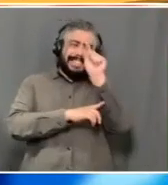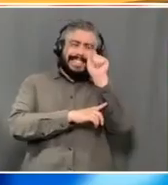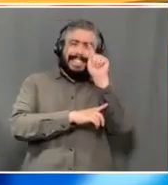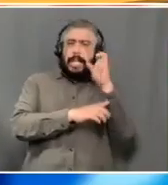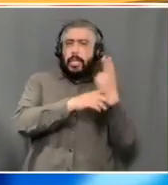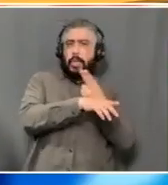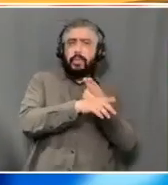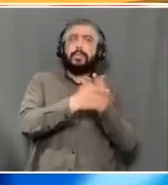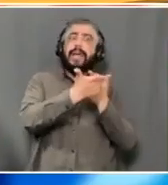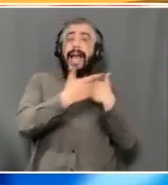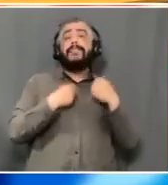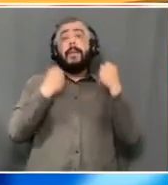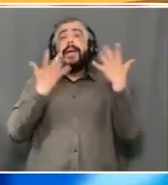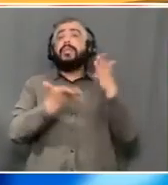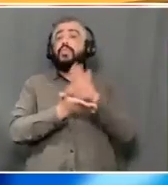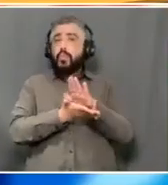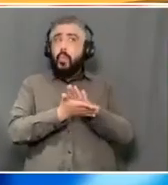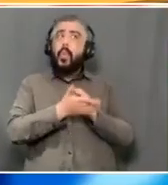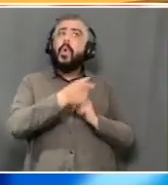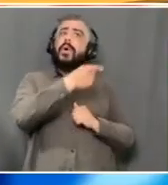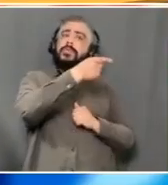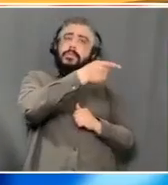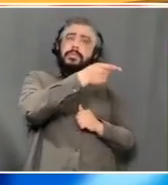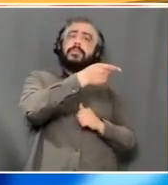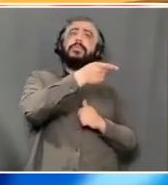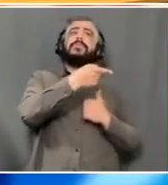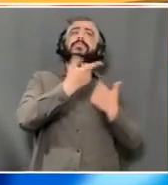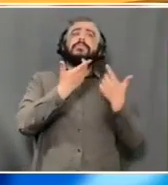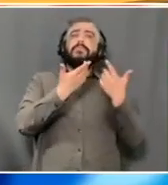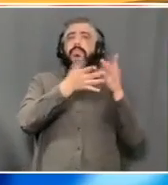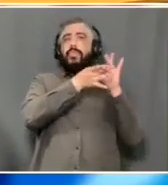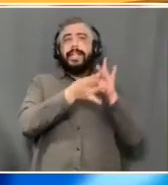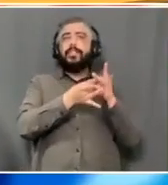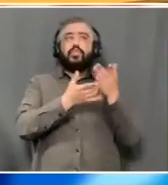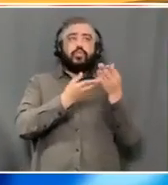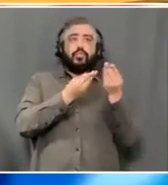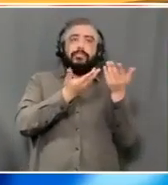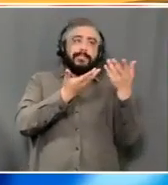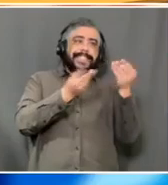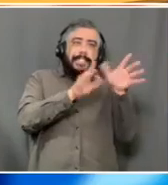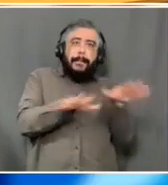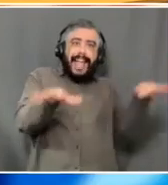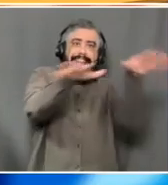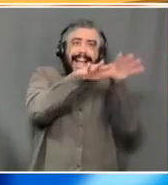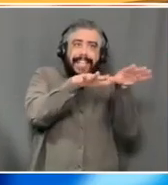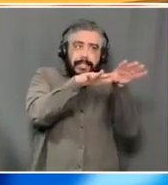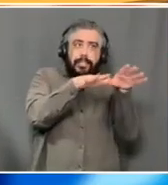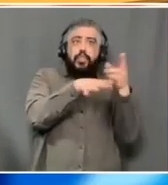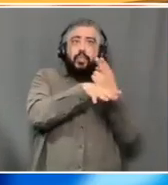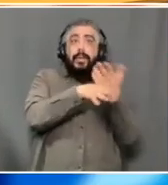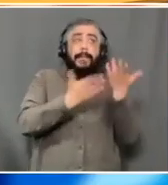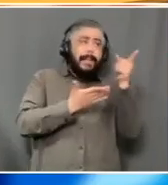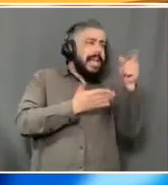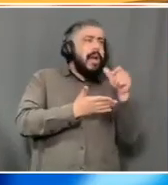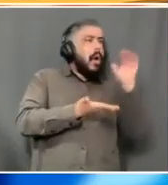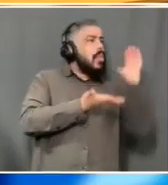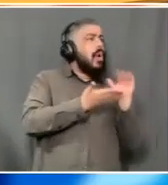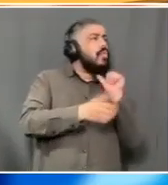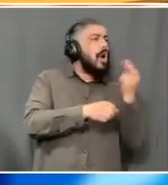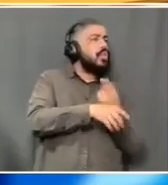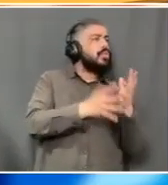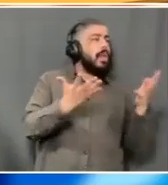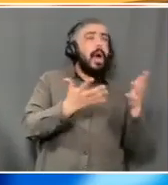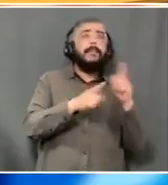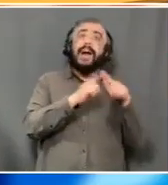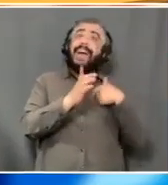substantial schools with in terms of the space utilization that might be relatively low. And there's a cost associated with